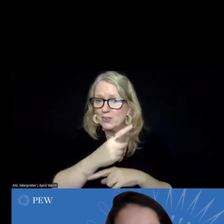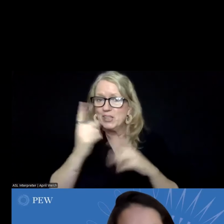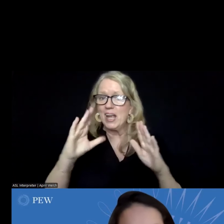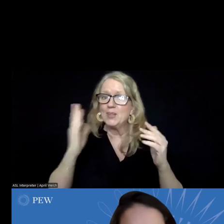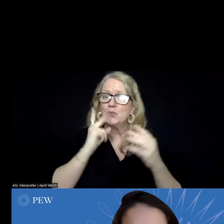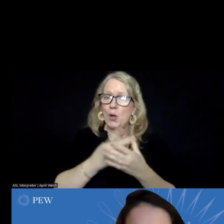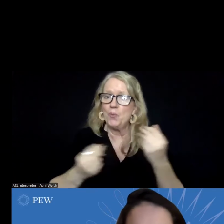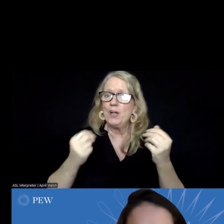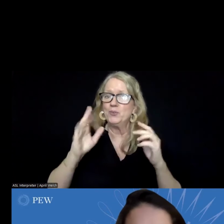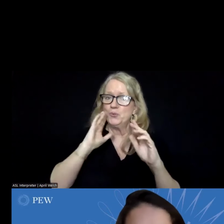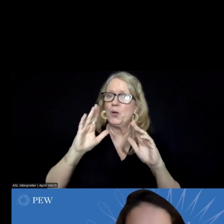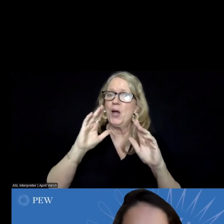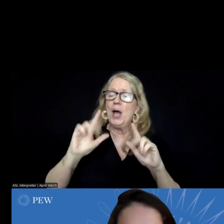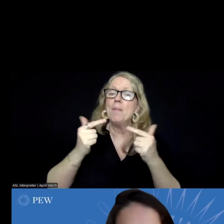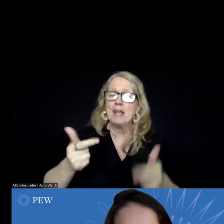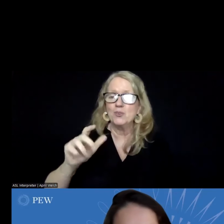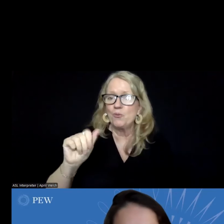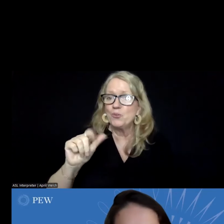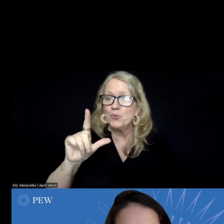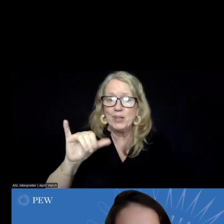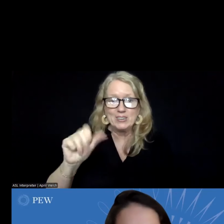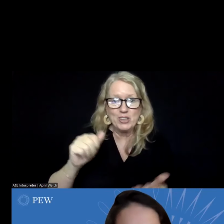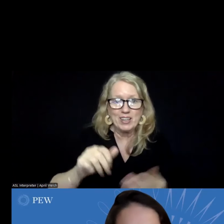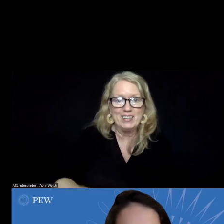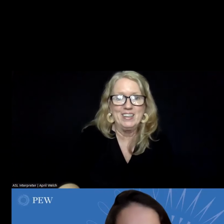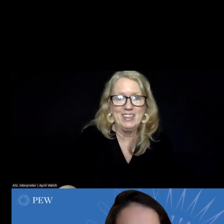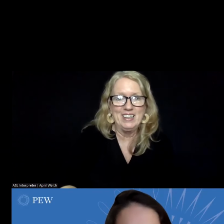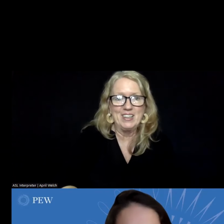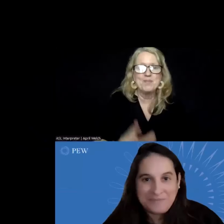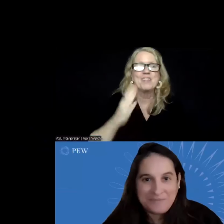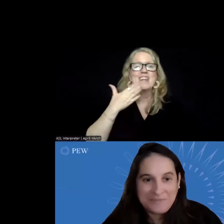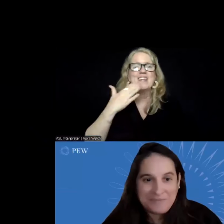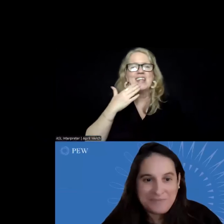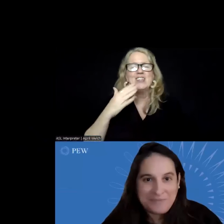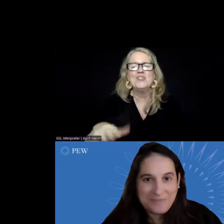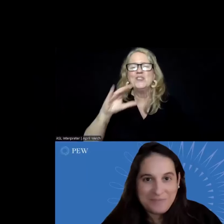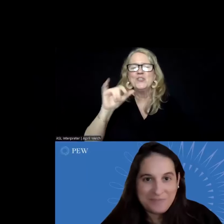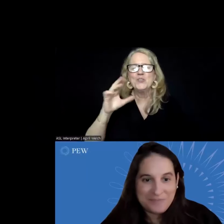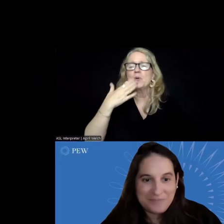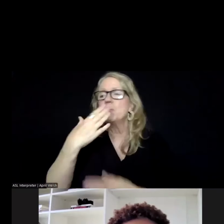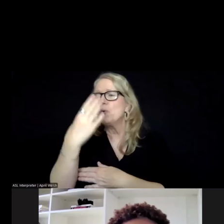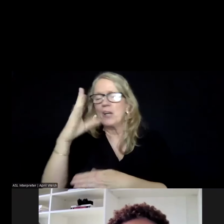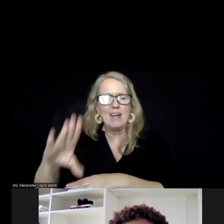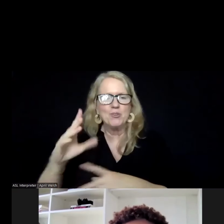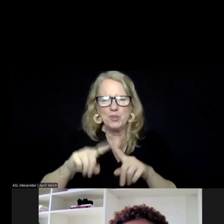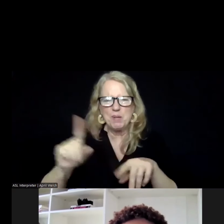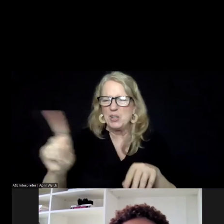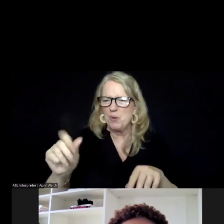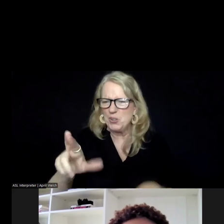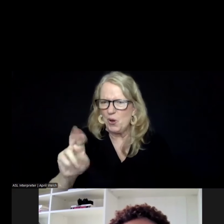I would like to pass it over to Alicia. Thanks, Julie. Good morning or afternoon, everyone, depending on where you